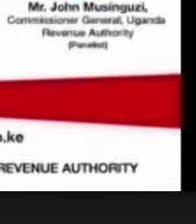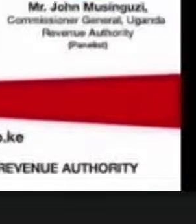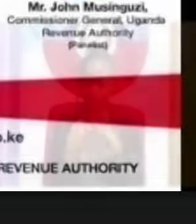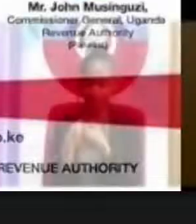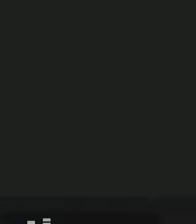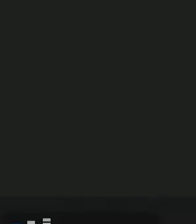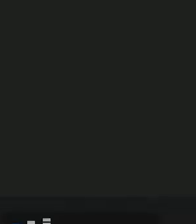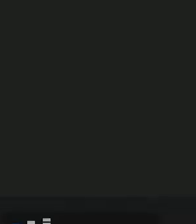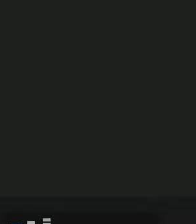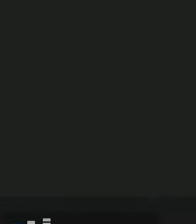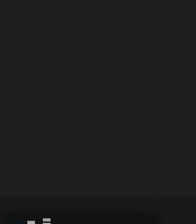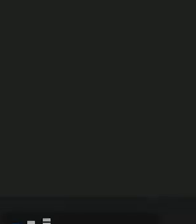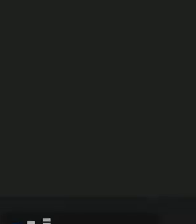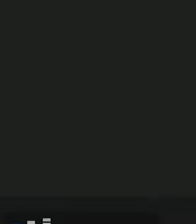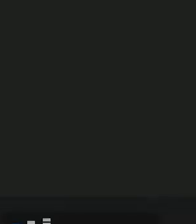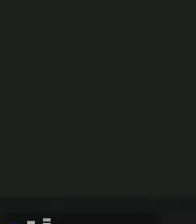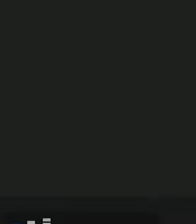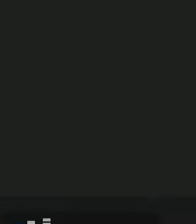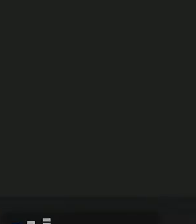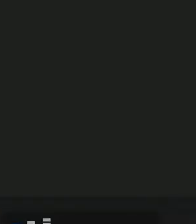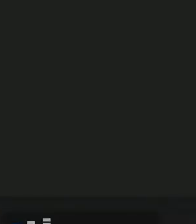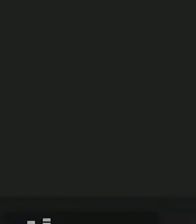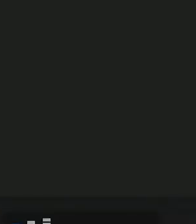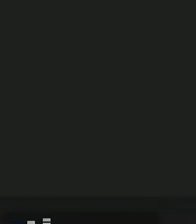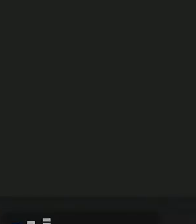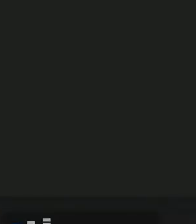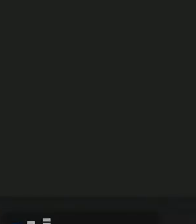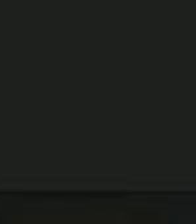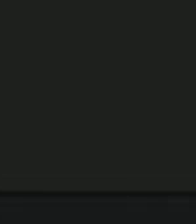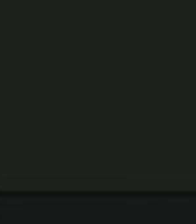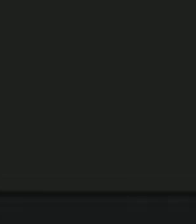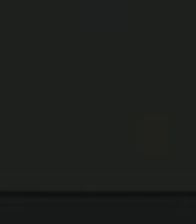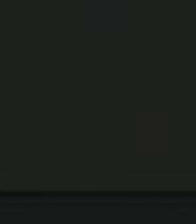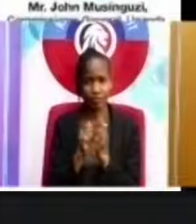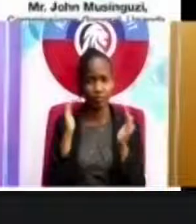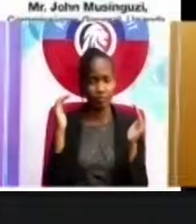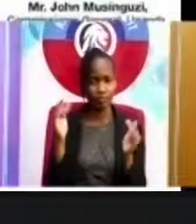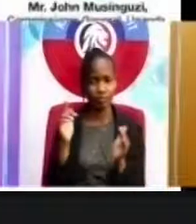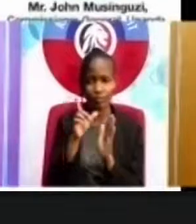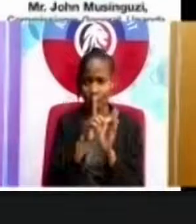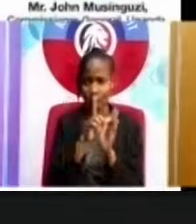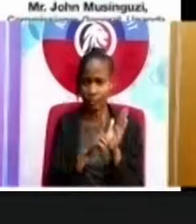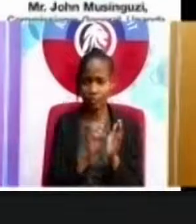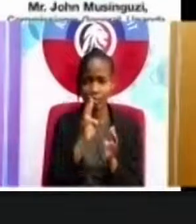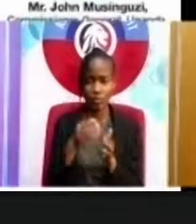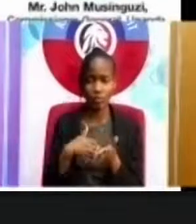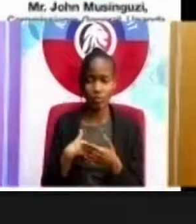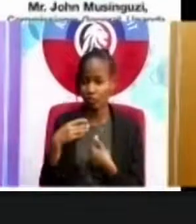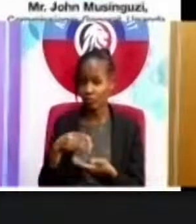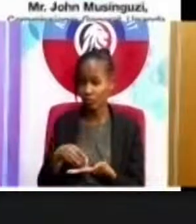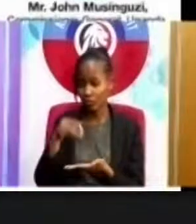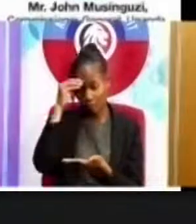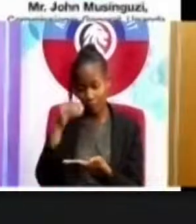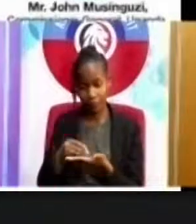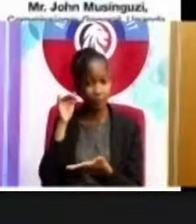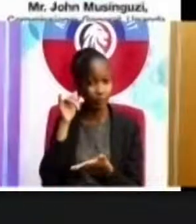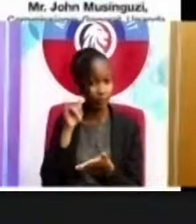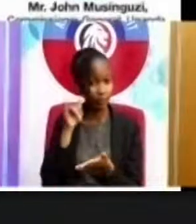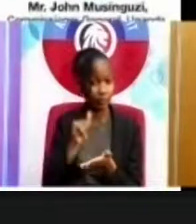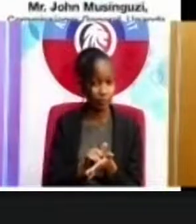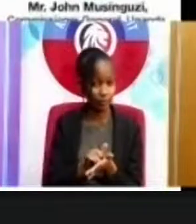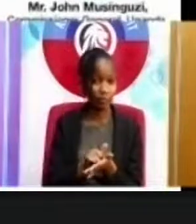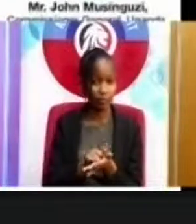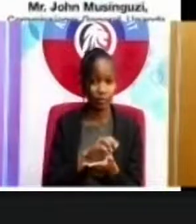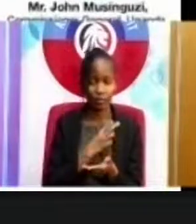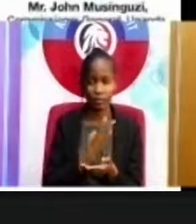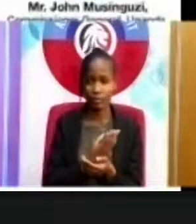by COVID-19. But I think the greatest one we have learned is that we cannot continue